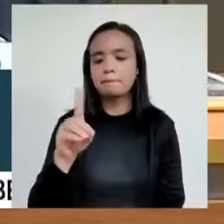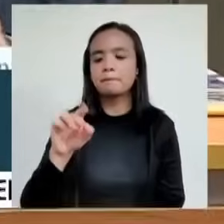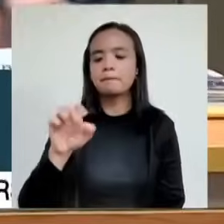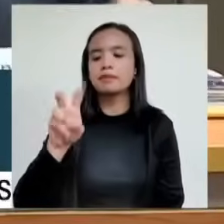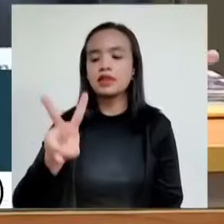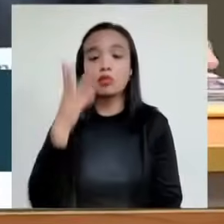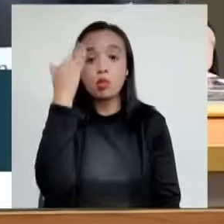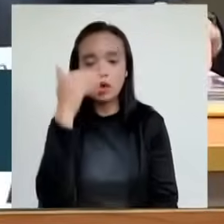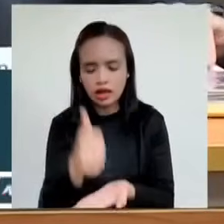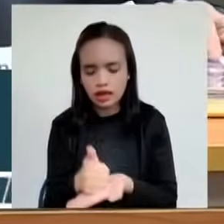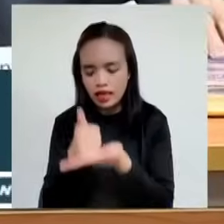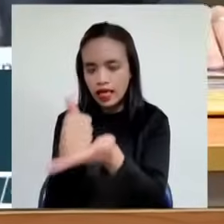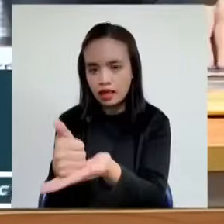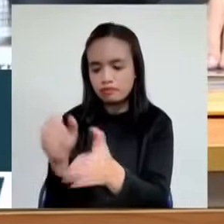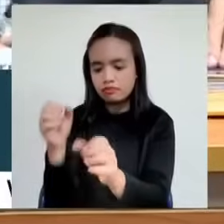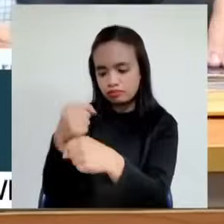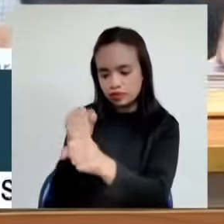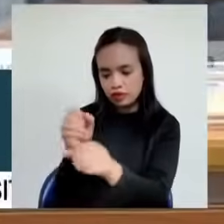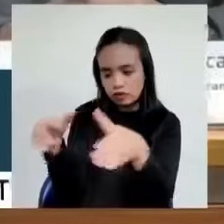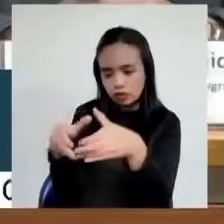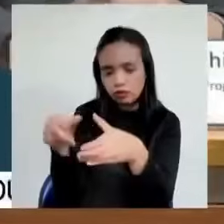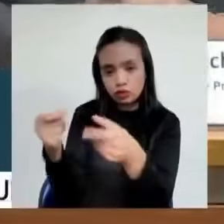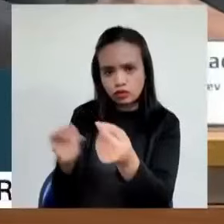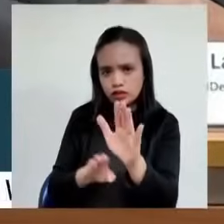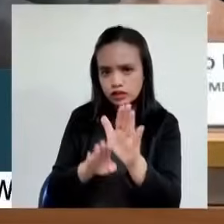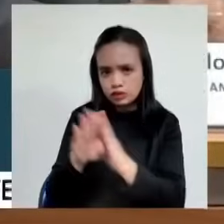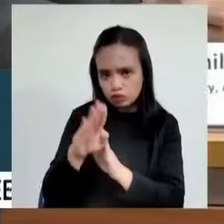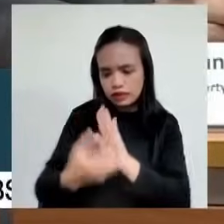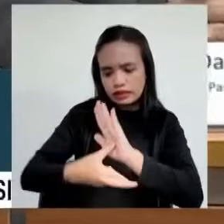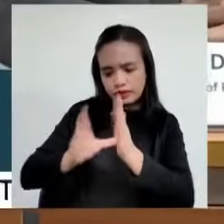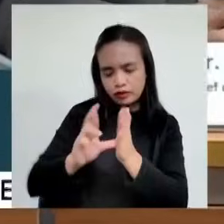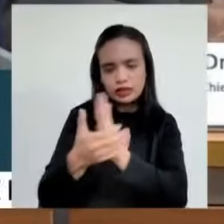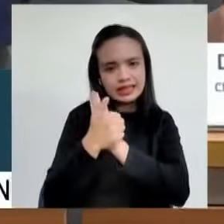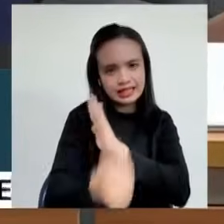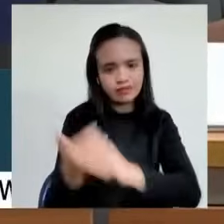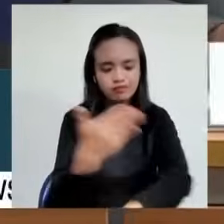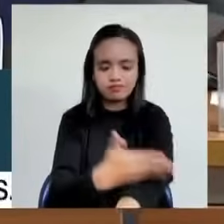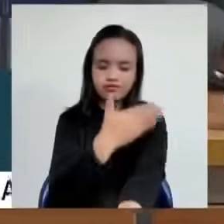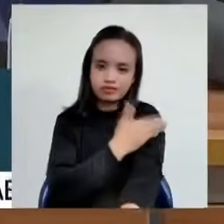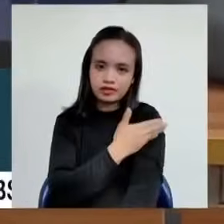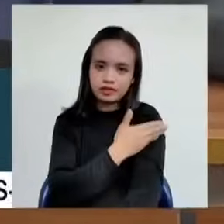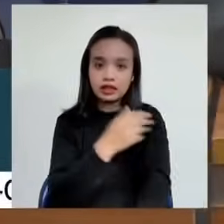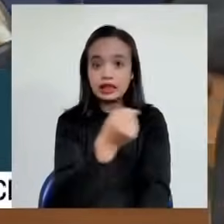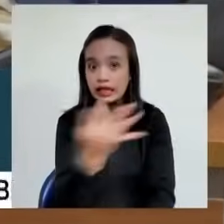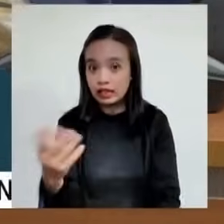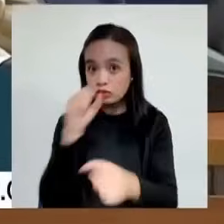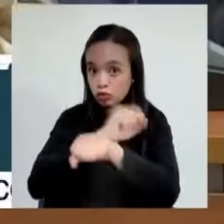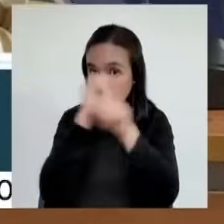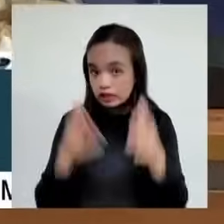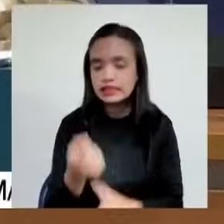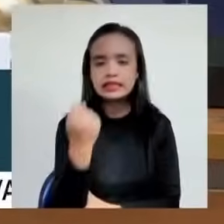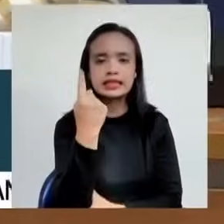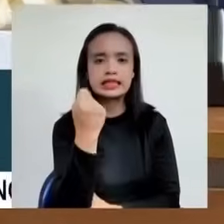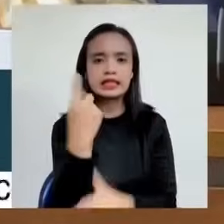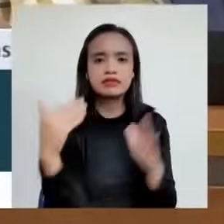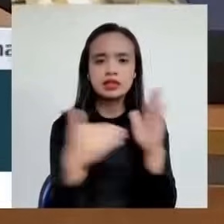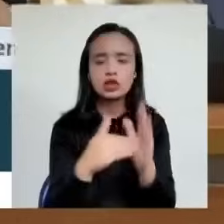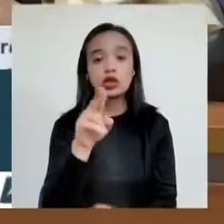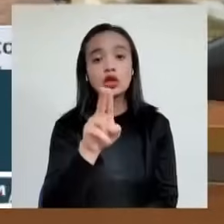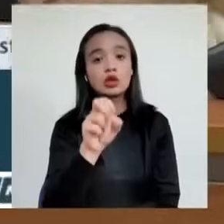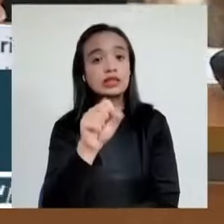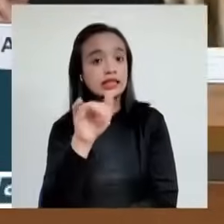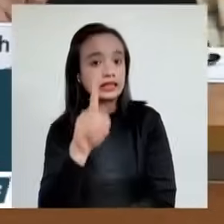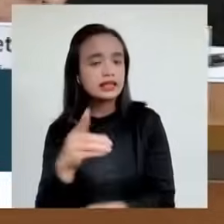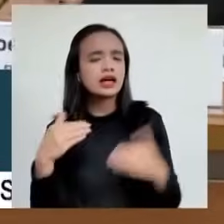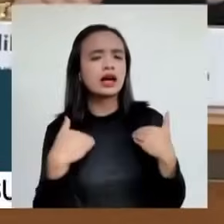manufacturing sector by upskilling or reskilling about 11,000 workers. USAID will fund $5.2